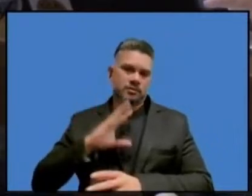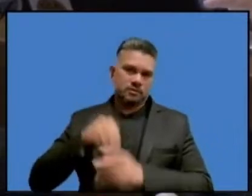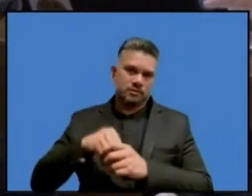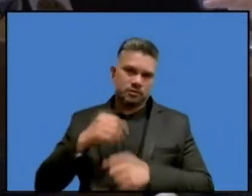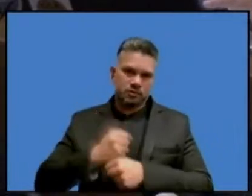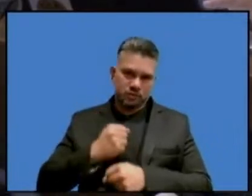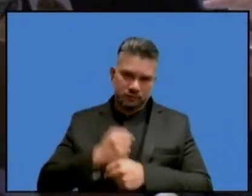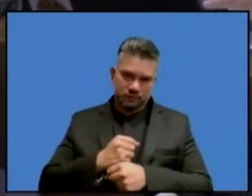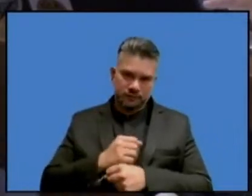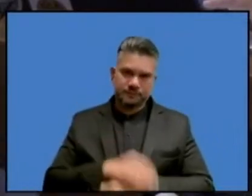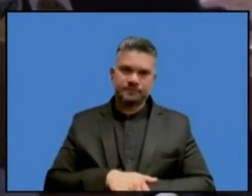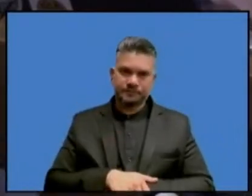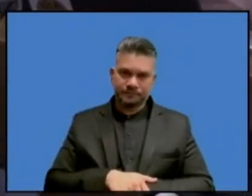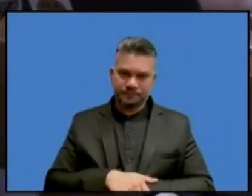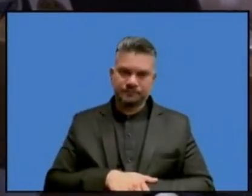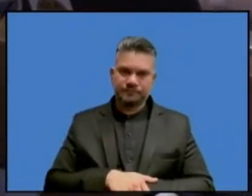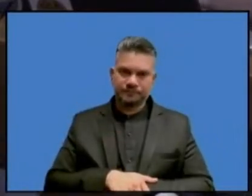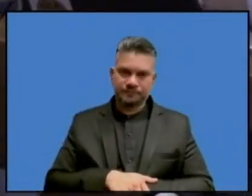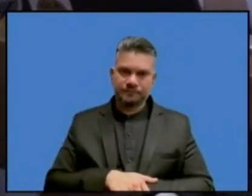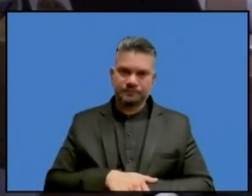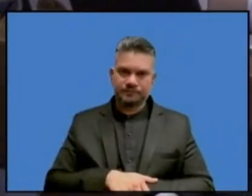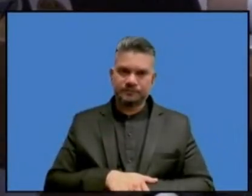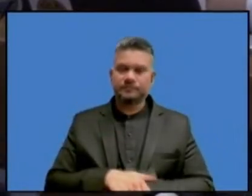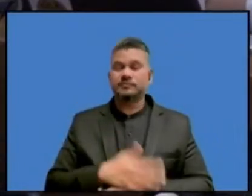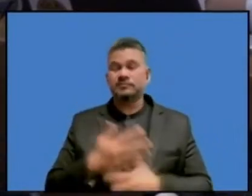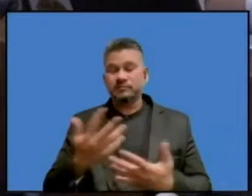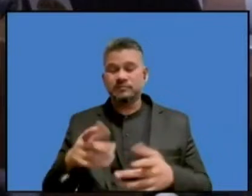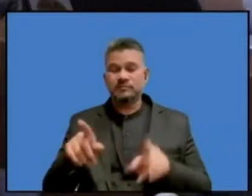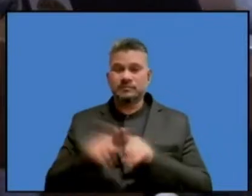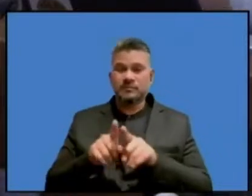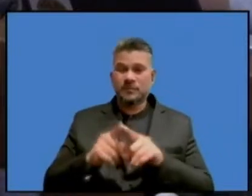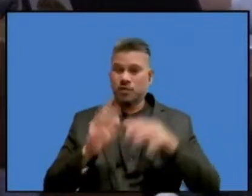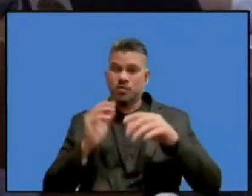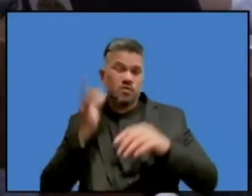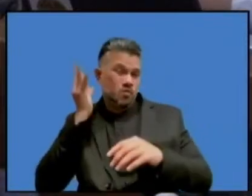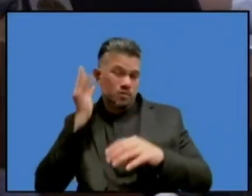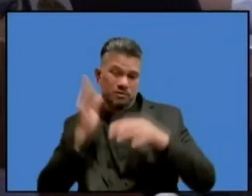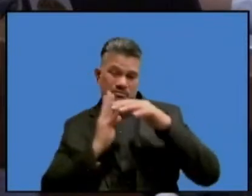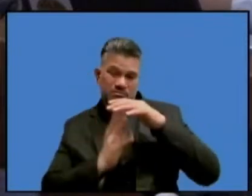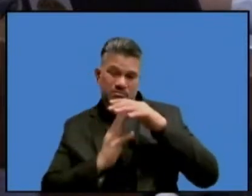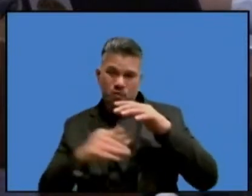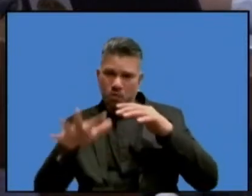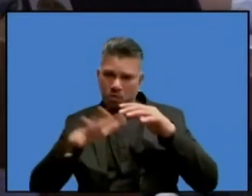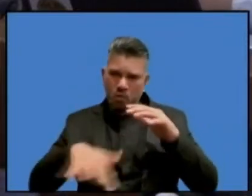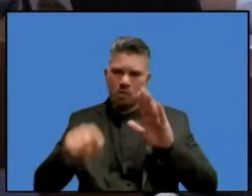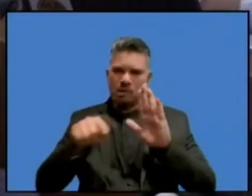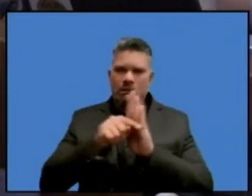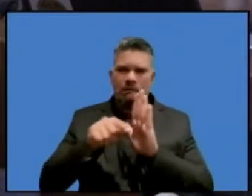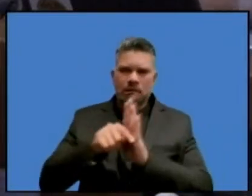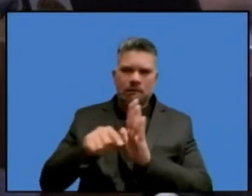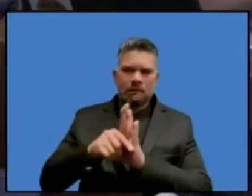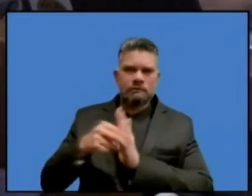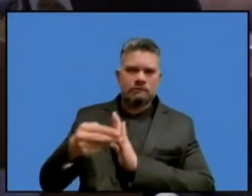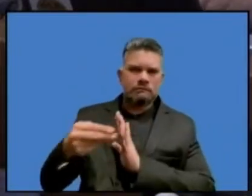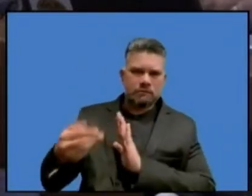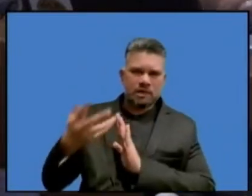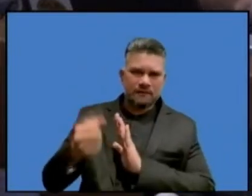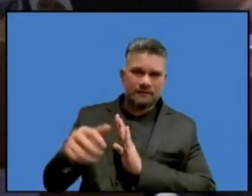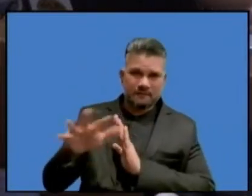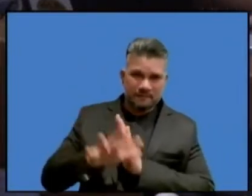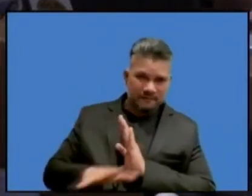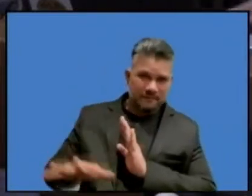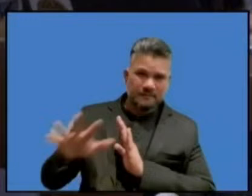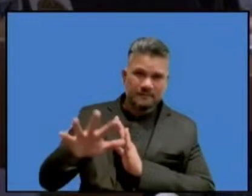globalization reinforce gender stereotype of women migrant workers. The changing land use pattern and shift in the country production patterns mean